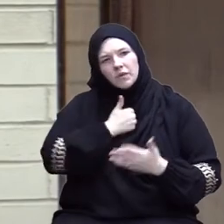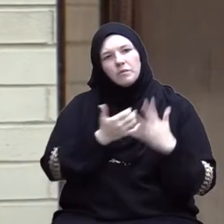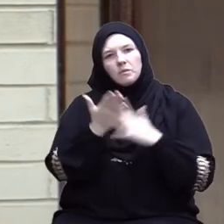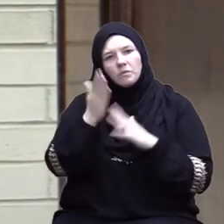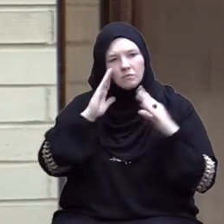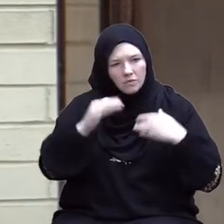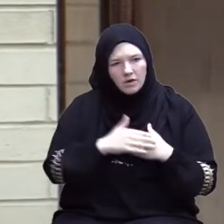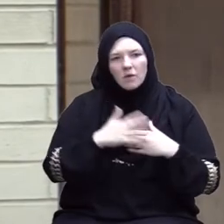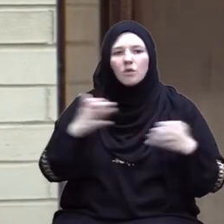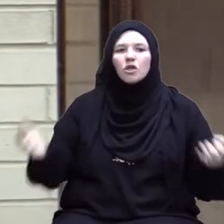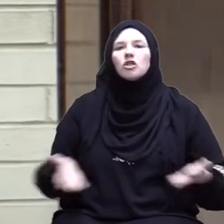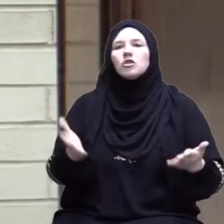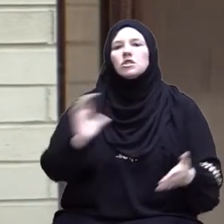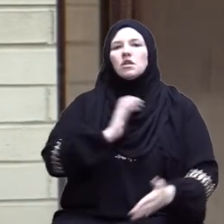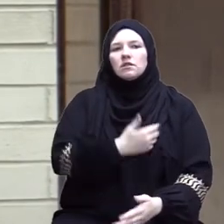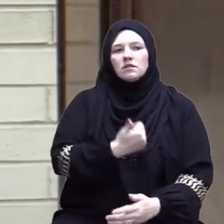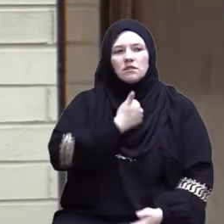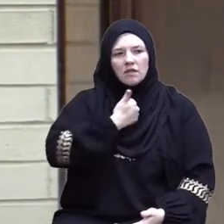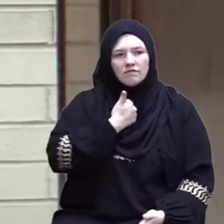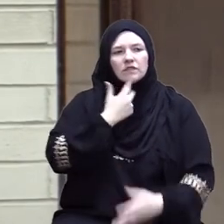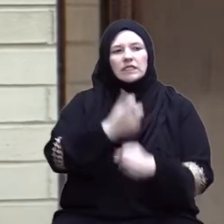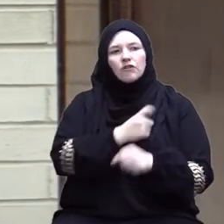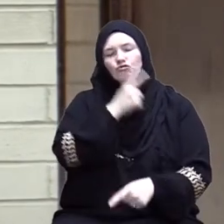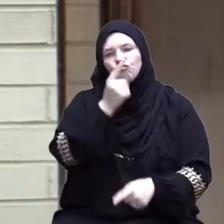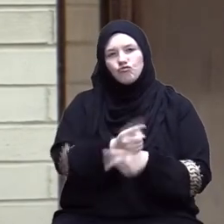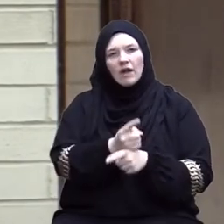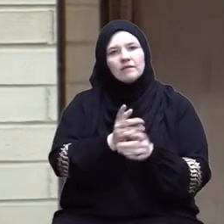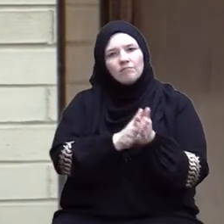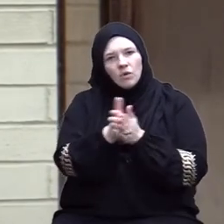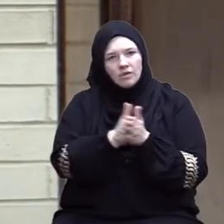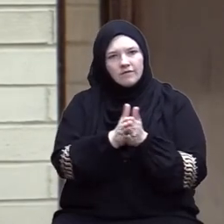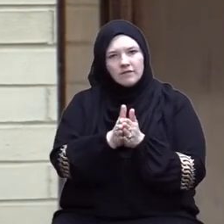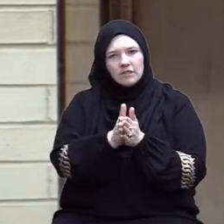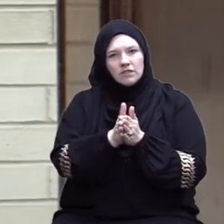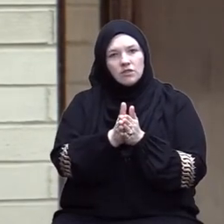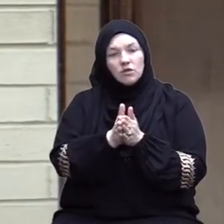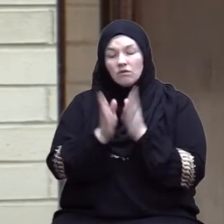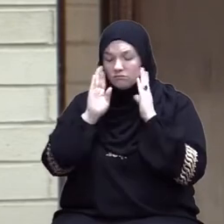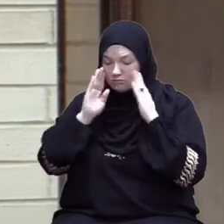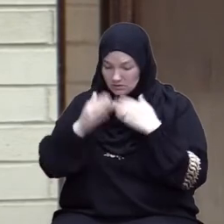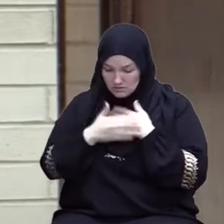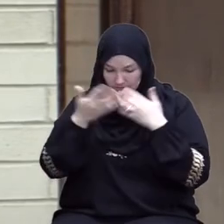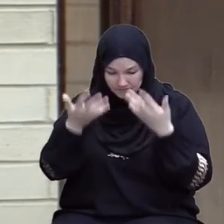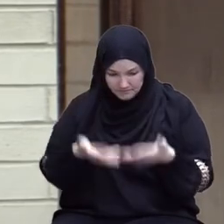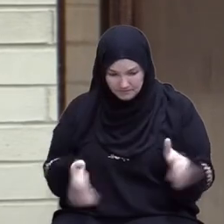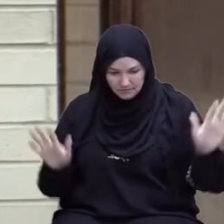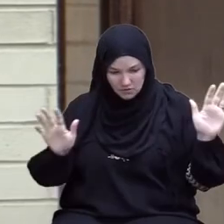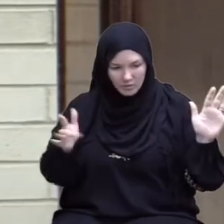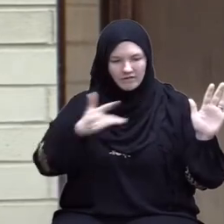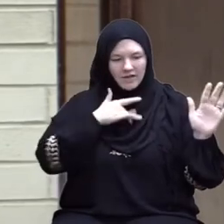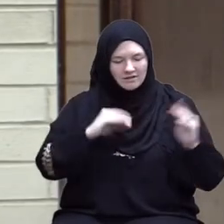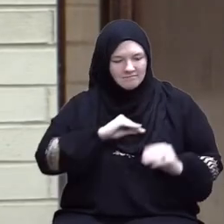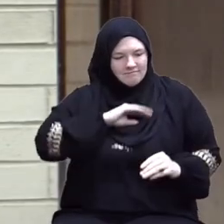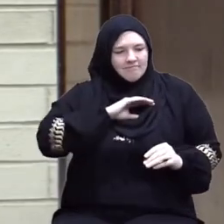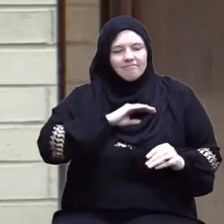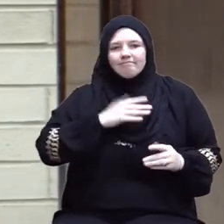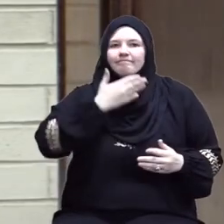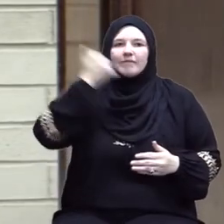we encourage ourselves to get the right motives so that after prayer, we are better than before